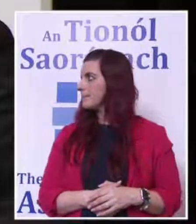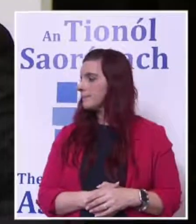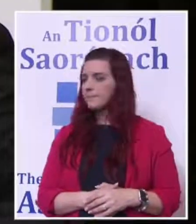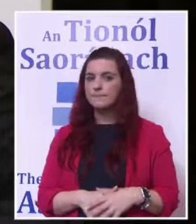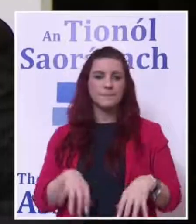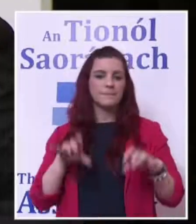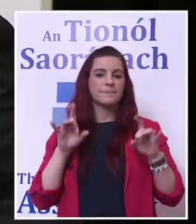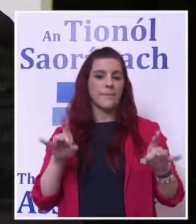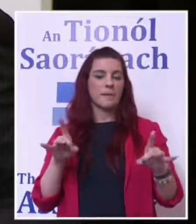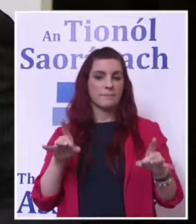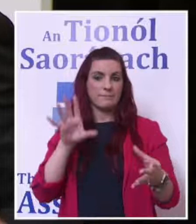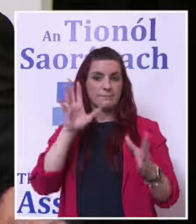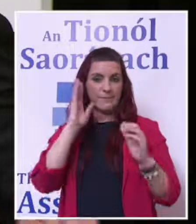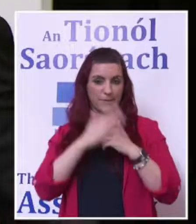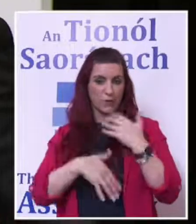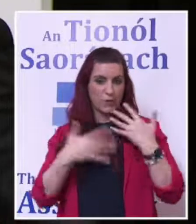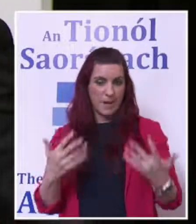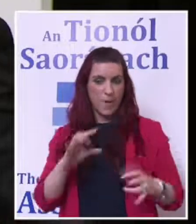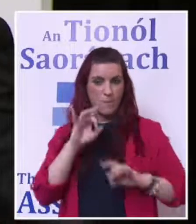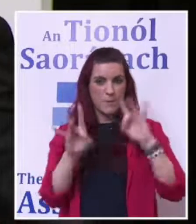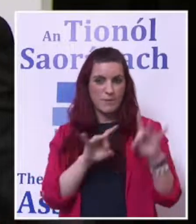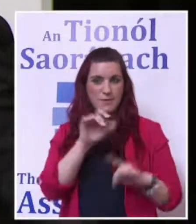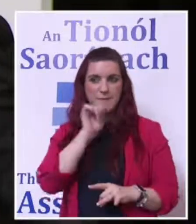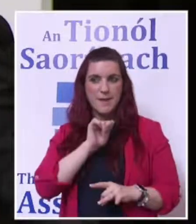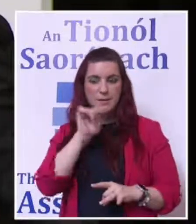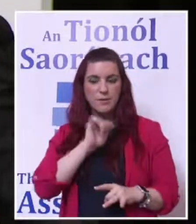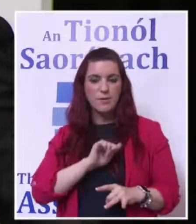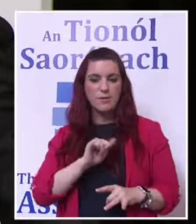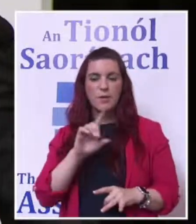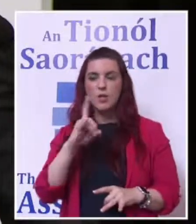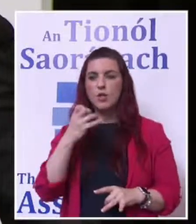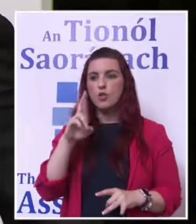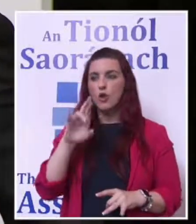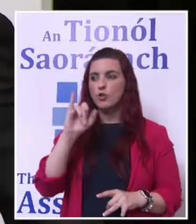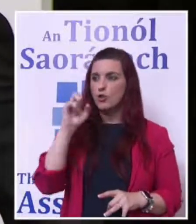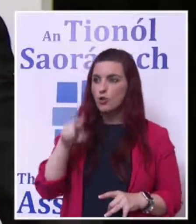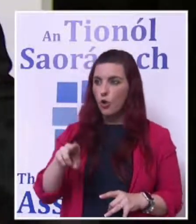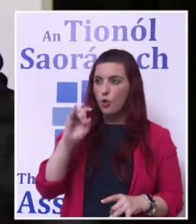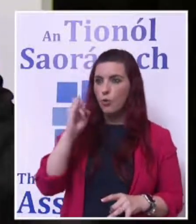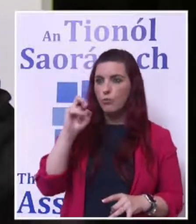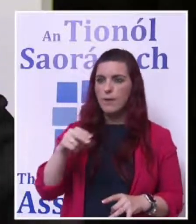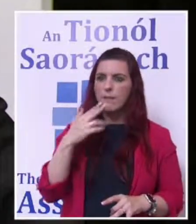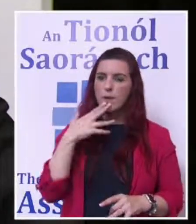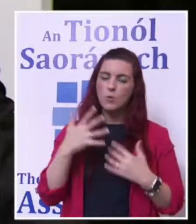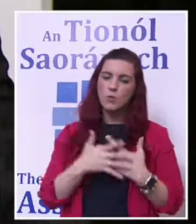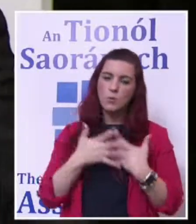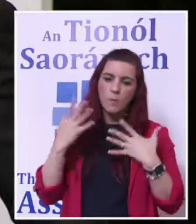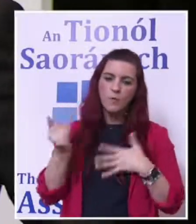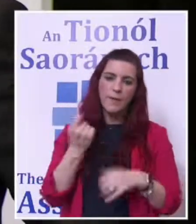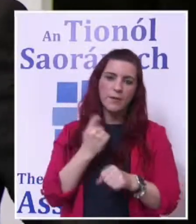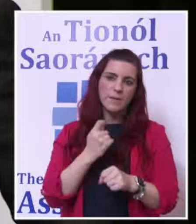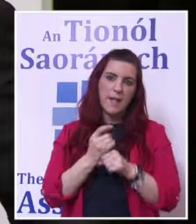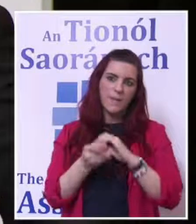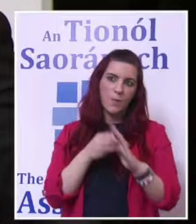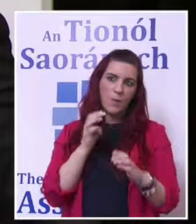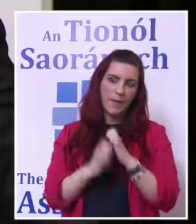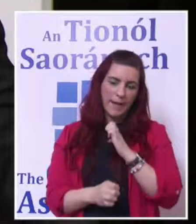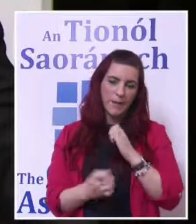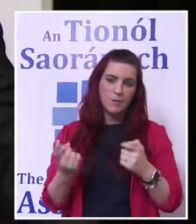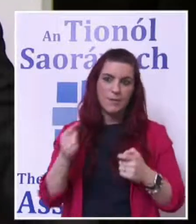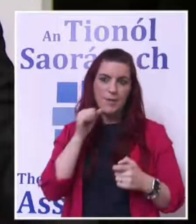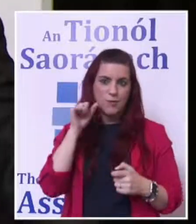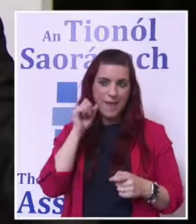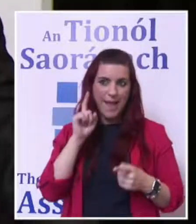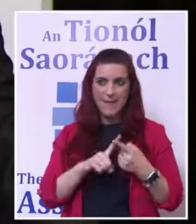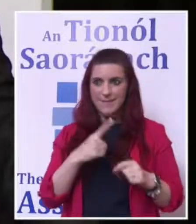Well, that concludes the session. Dr. Sean Reardon, thank you so much for taking time out of your weekend to be with us yesterday and again